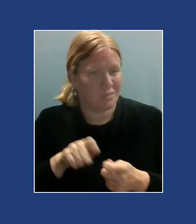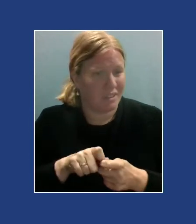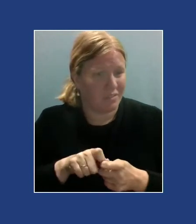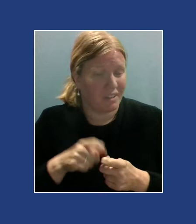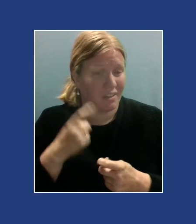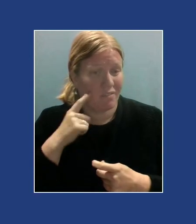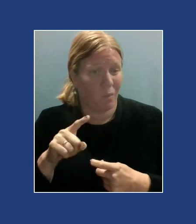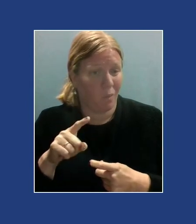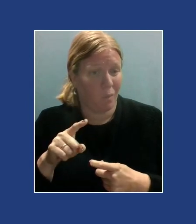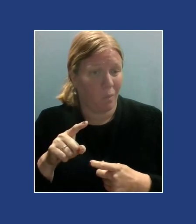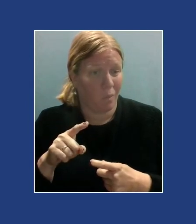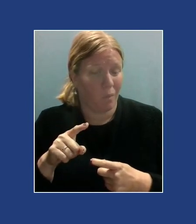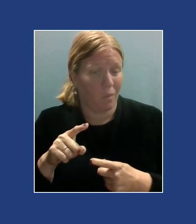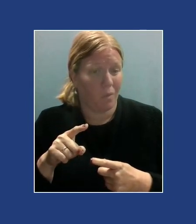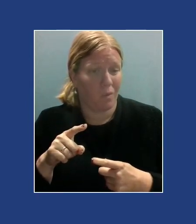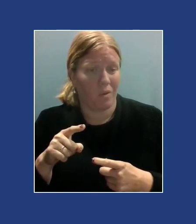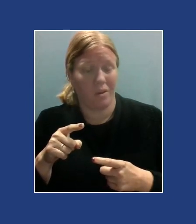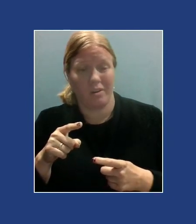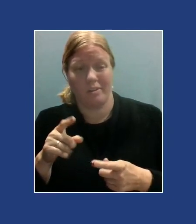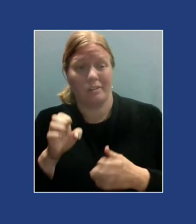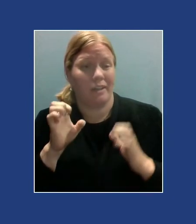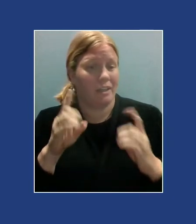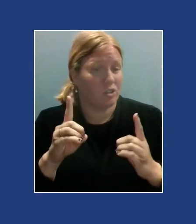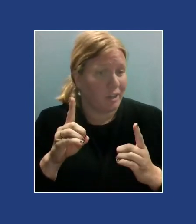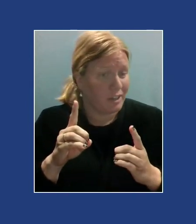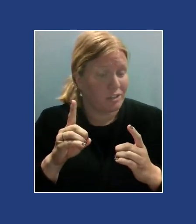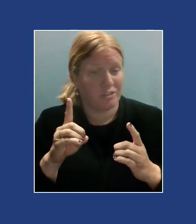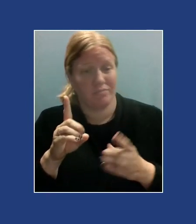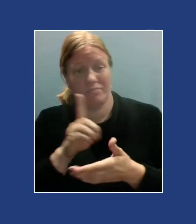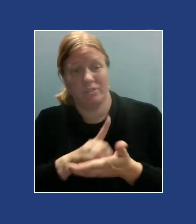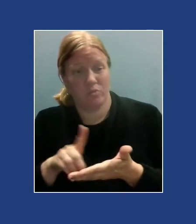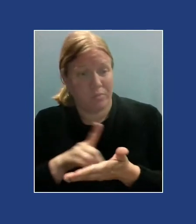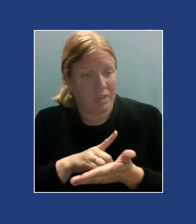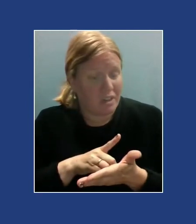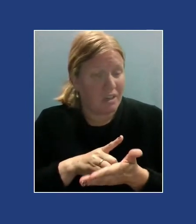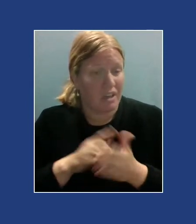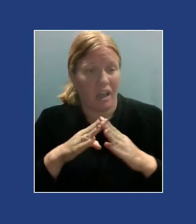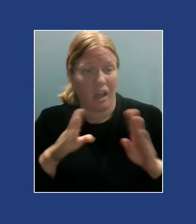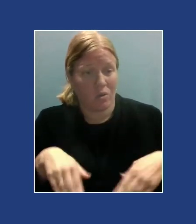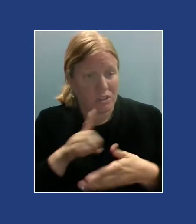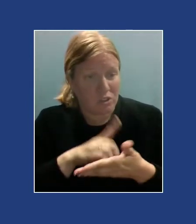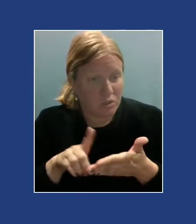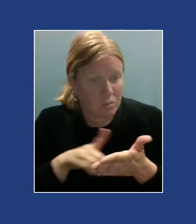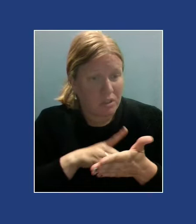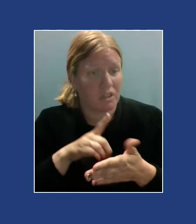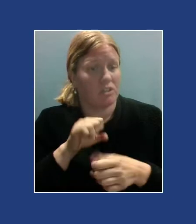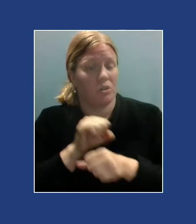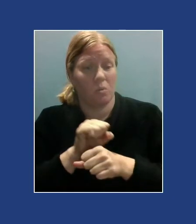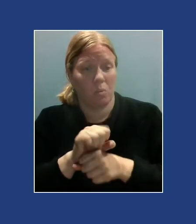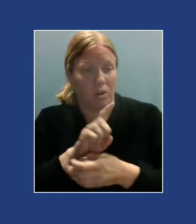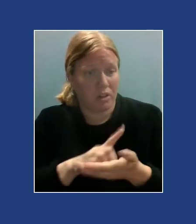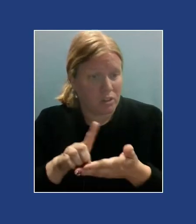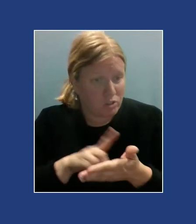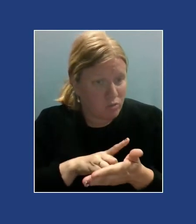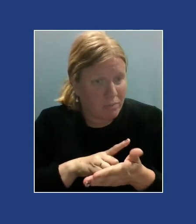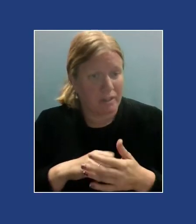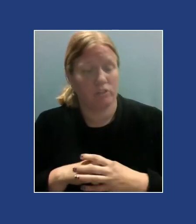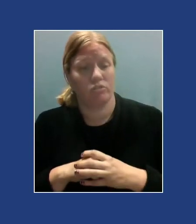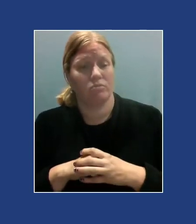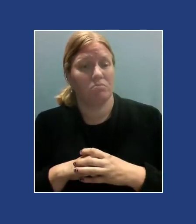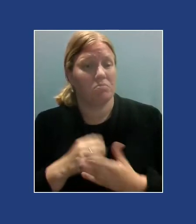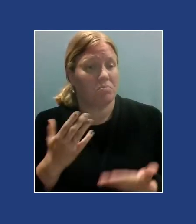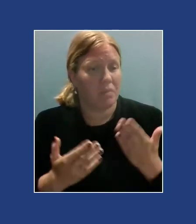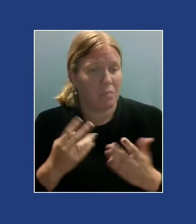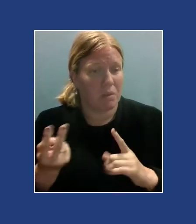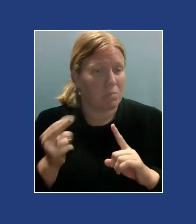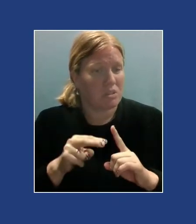pervasive educational discrimination, employment discrimination, housing discrimination, as engaging in survival sex, for example, may be perceived